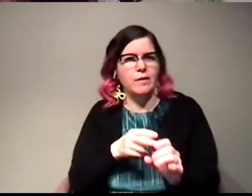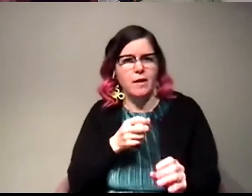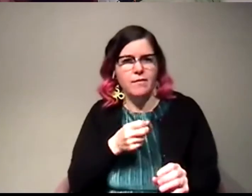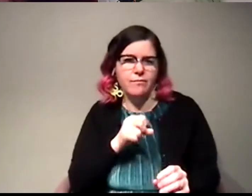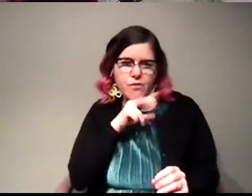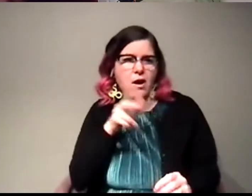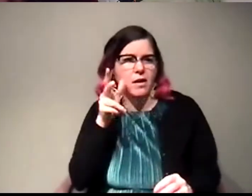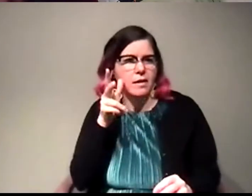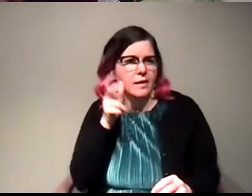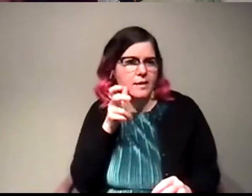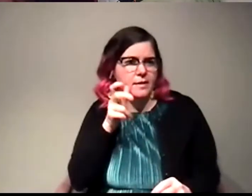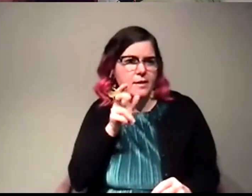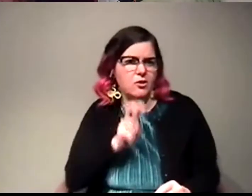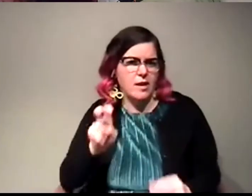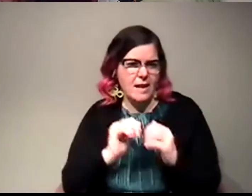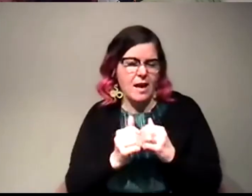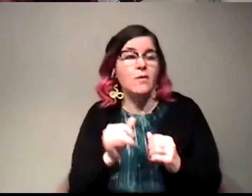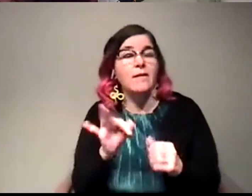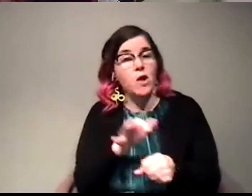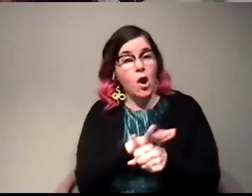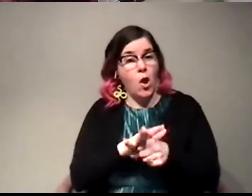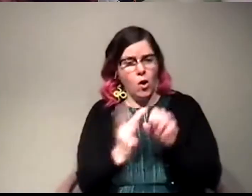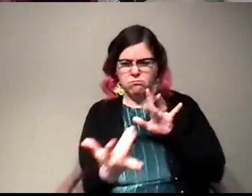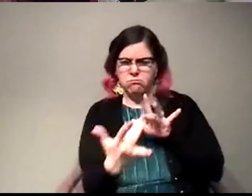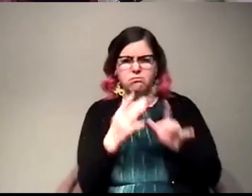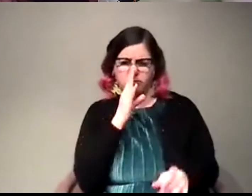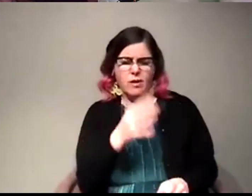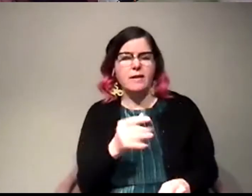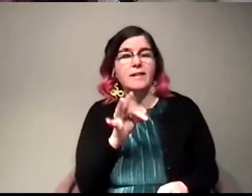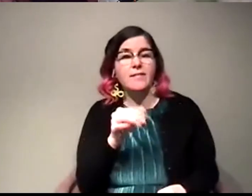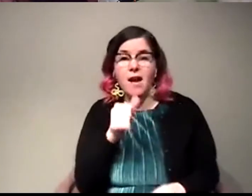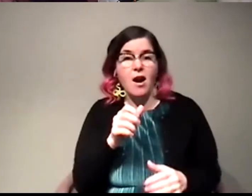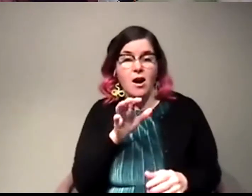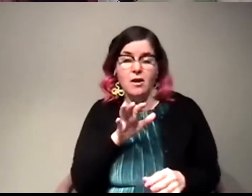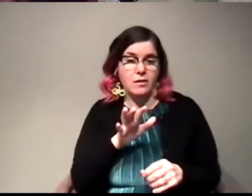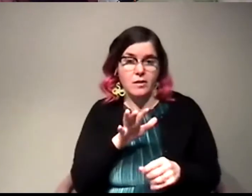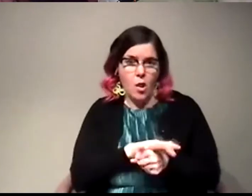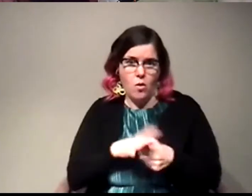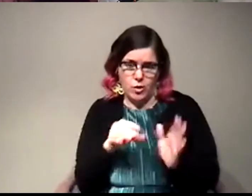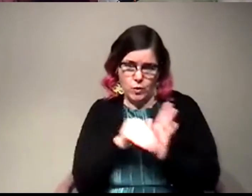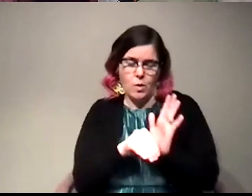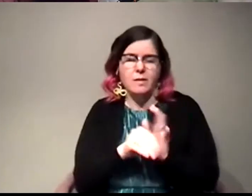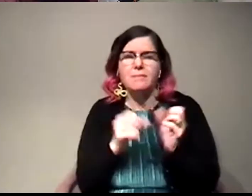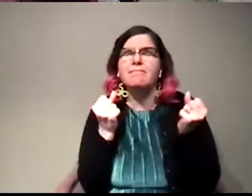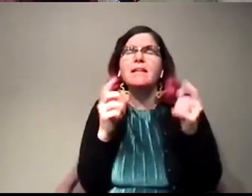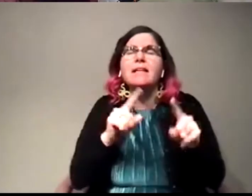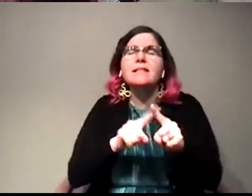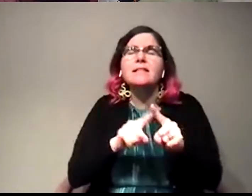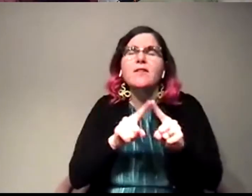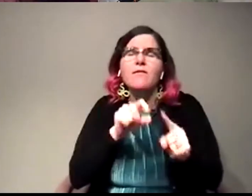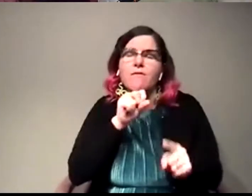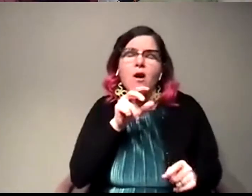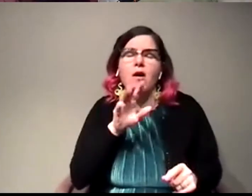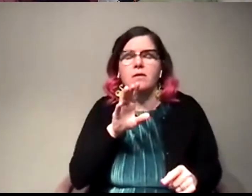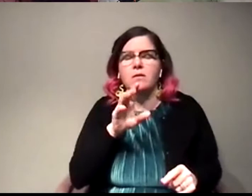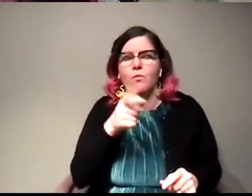So you basically, if you're local, can contact me directly, but if you're not, there are tons of branches of Frog Watch USA. It's a community science program